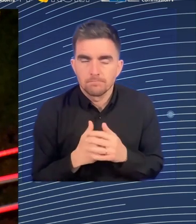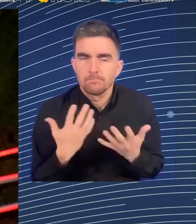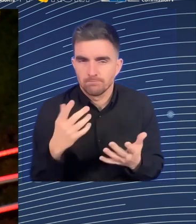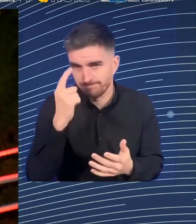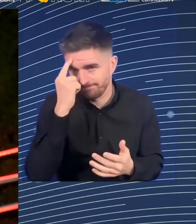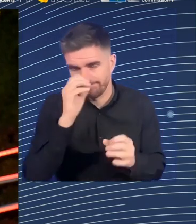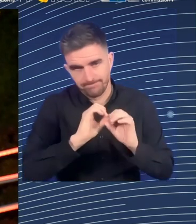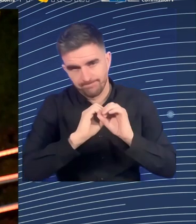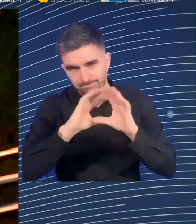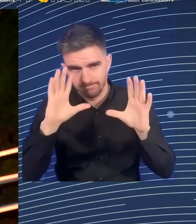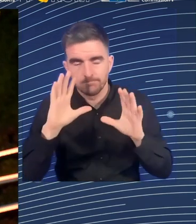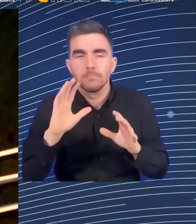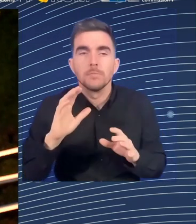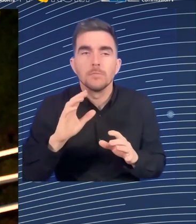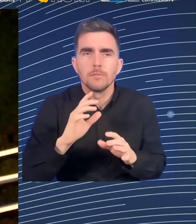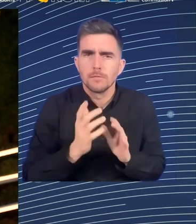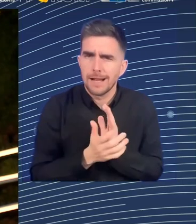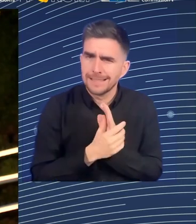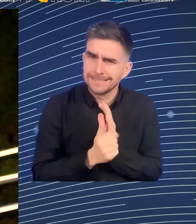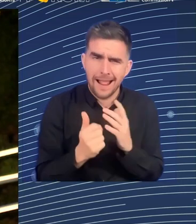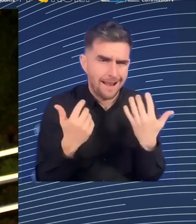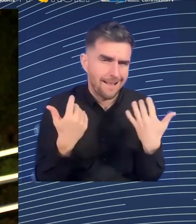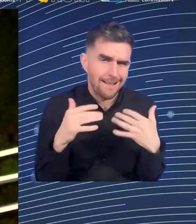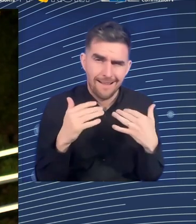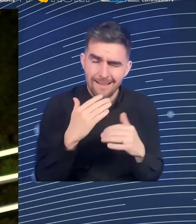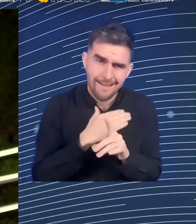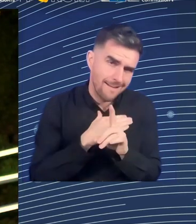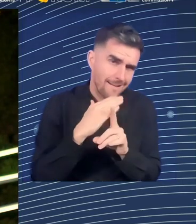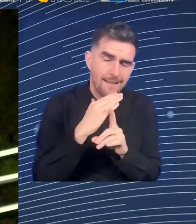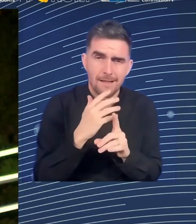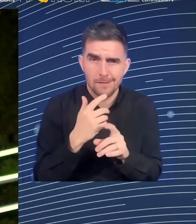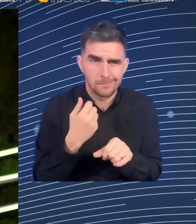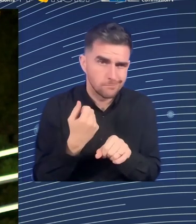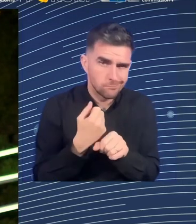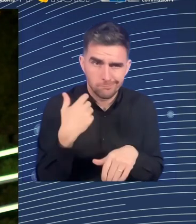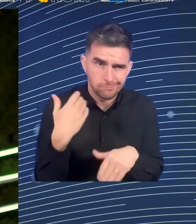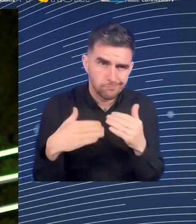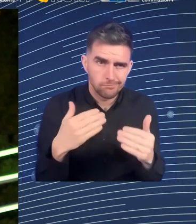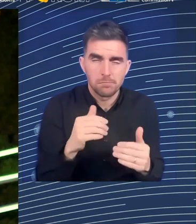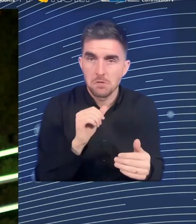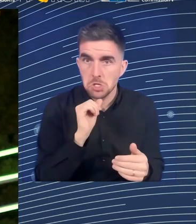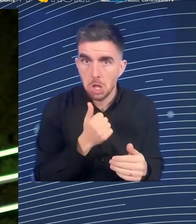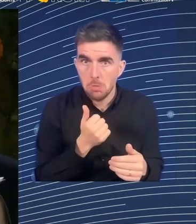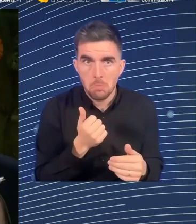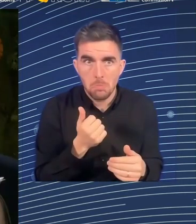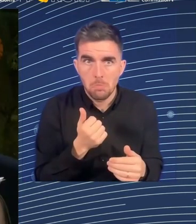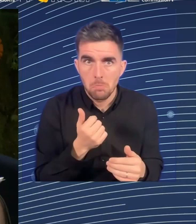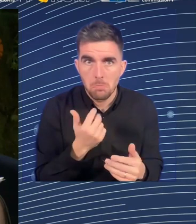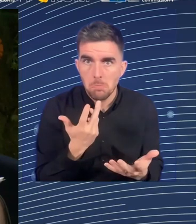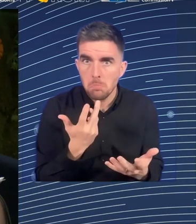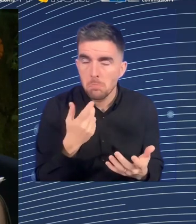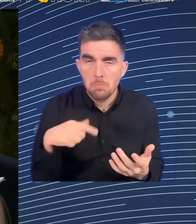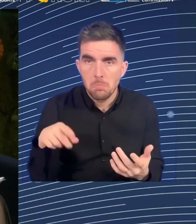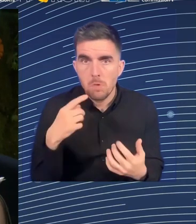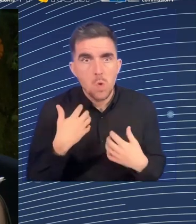but there could be other conditions like the level of responsibility that scares people away from what